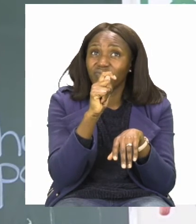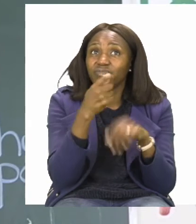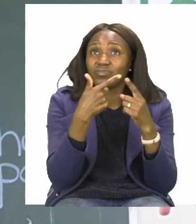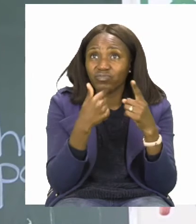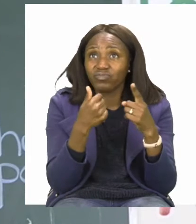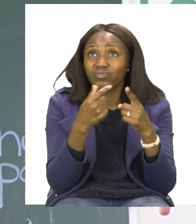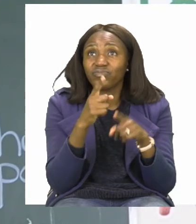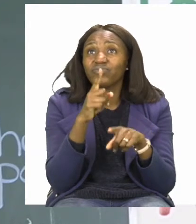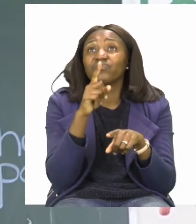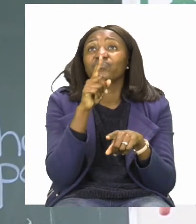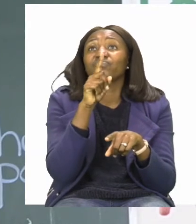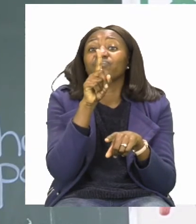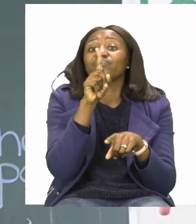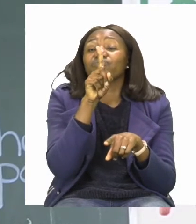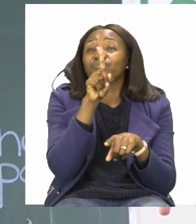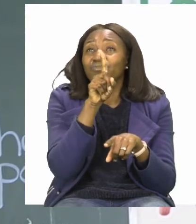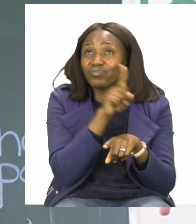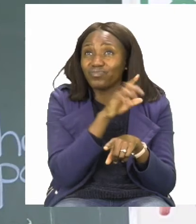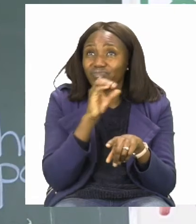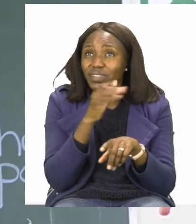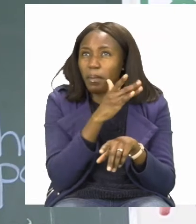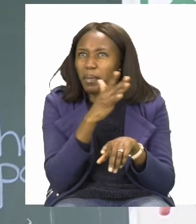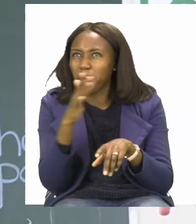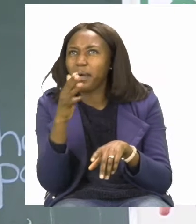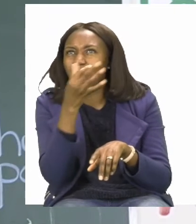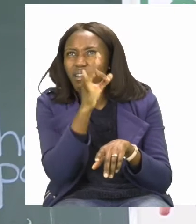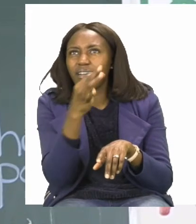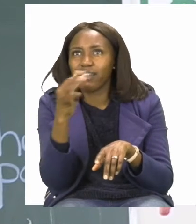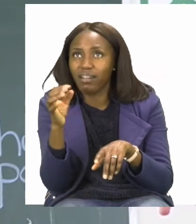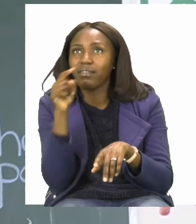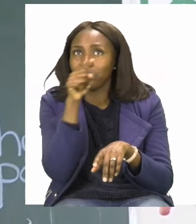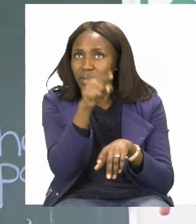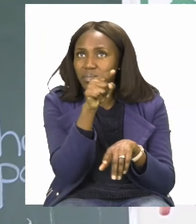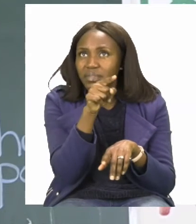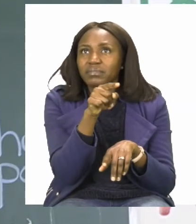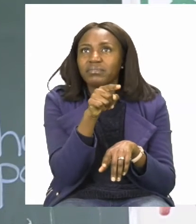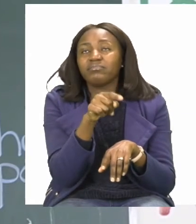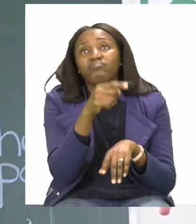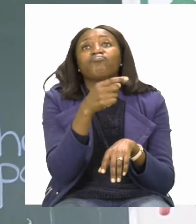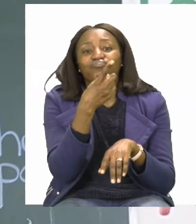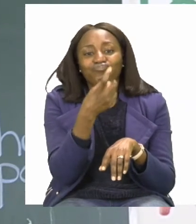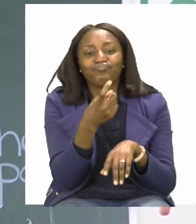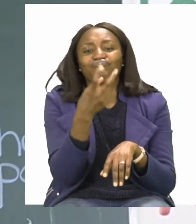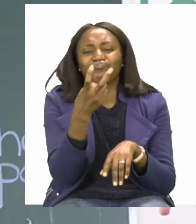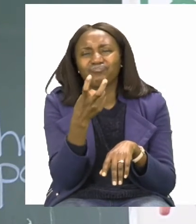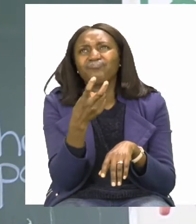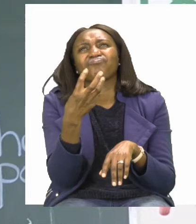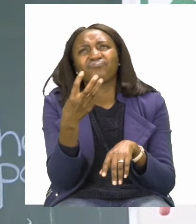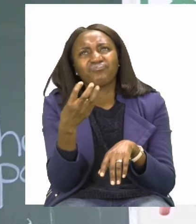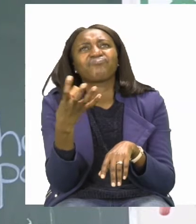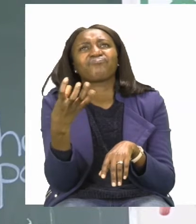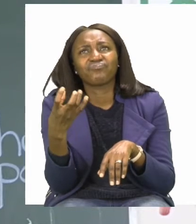to 99 belong to Mr. Tens. So because this number is in